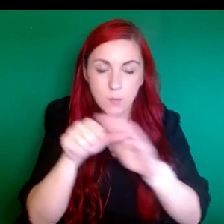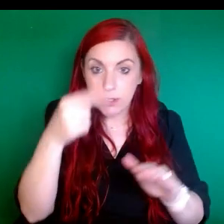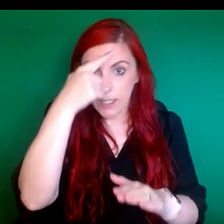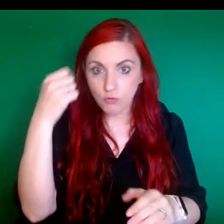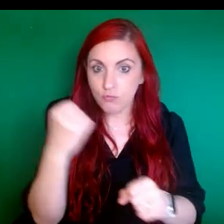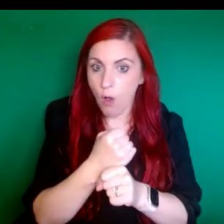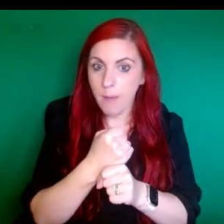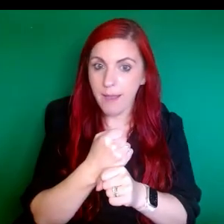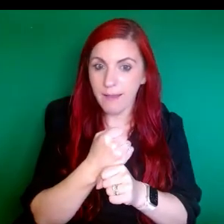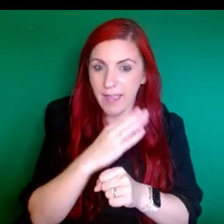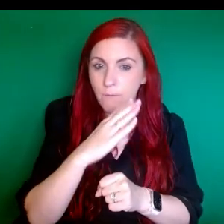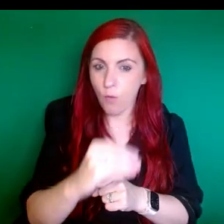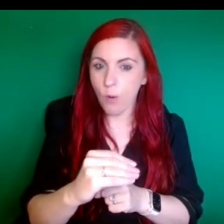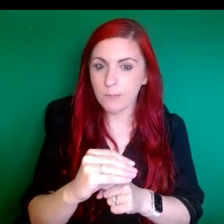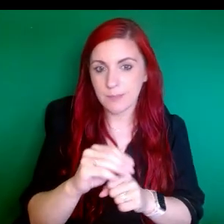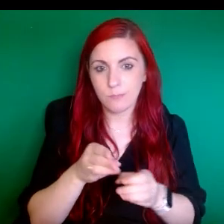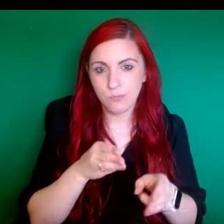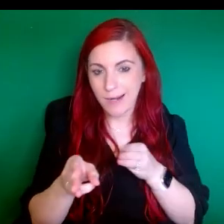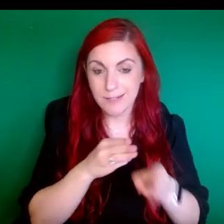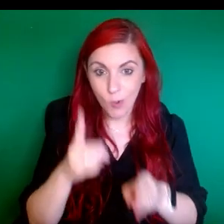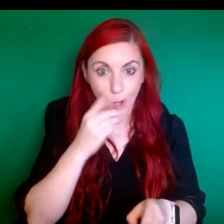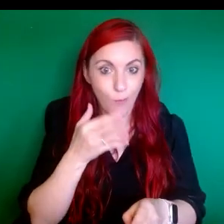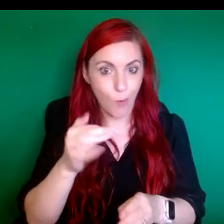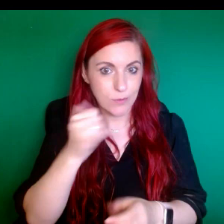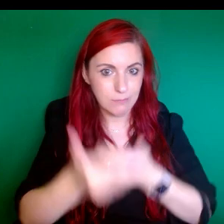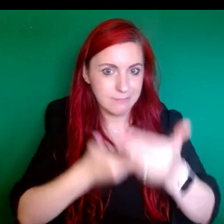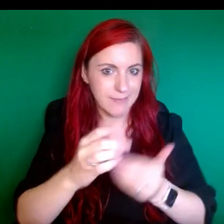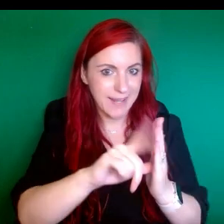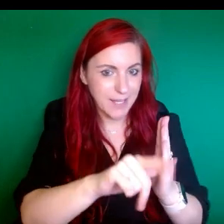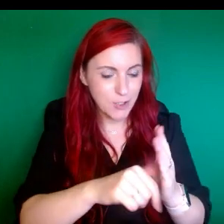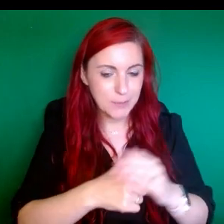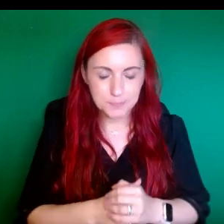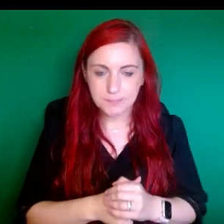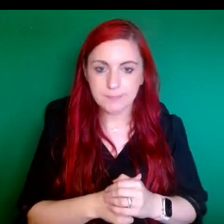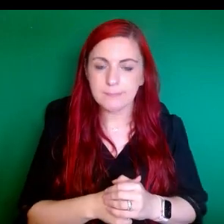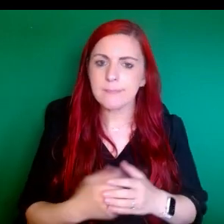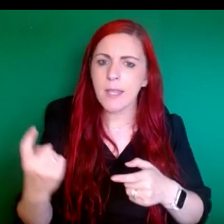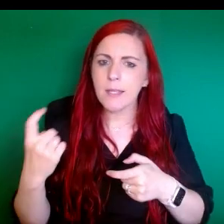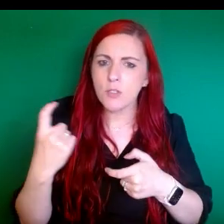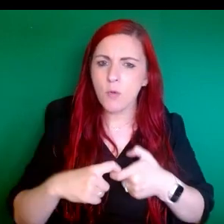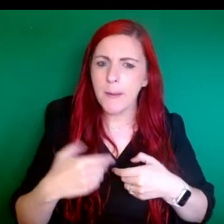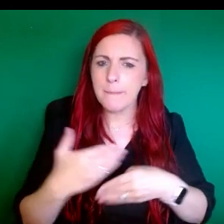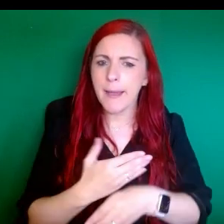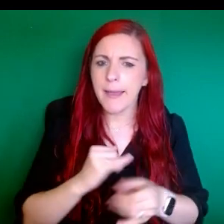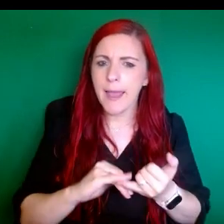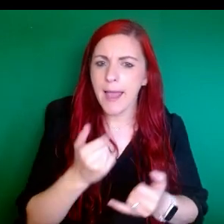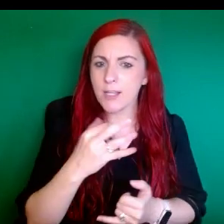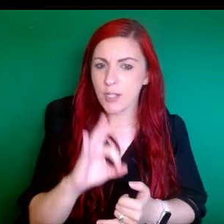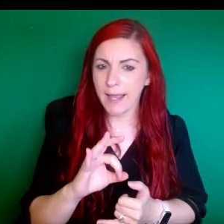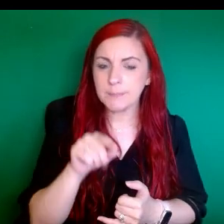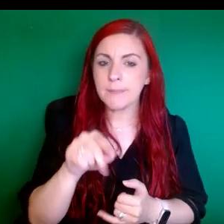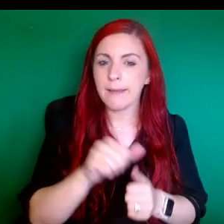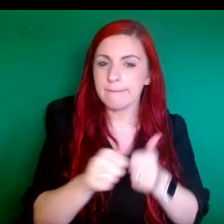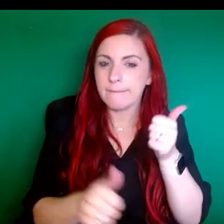later. I'm joined online by Aisling McKellen, Vice Chairperson at COPE Galway, and Martin O'Connor, our